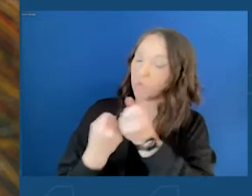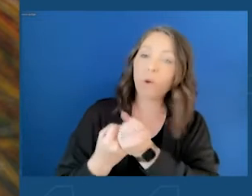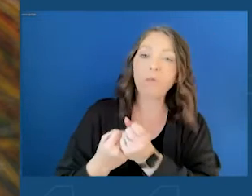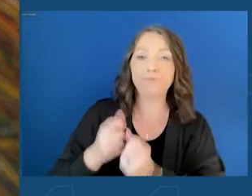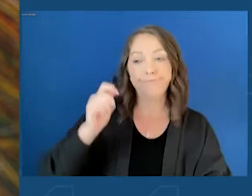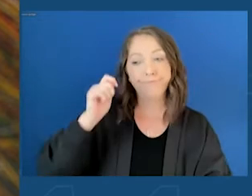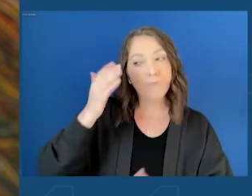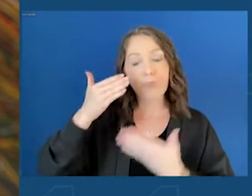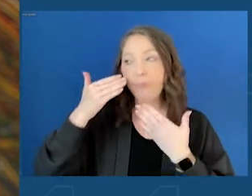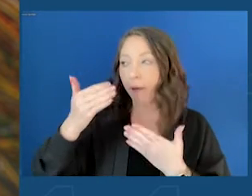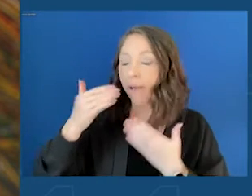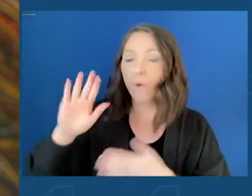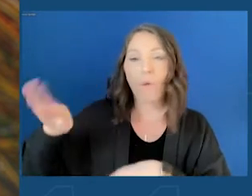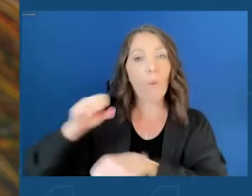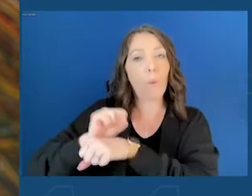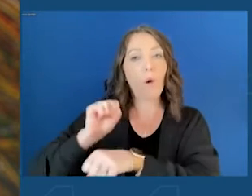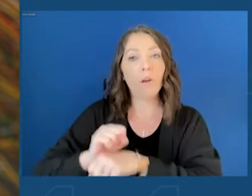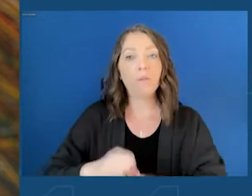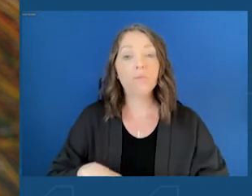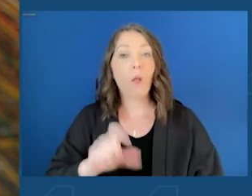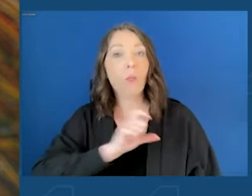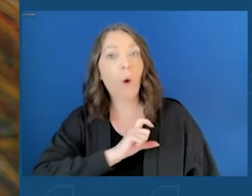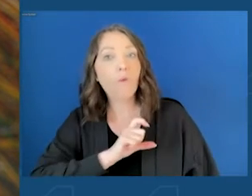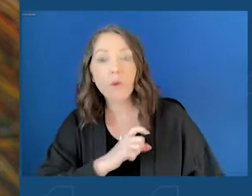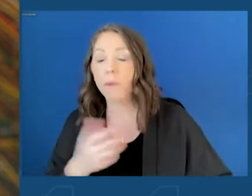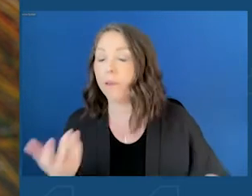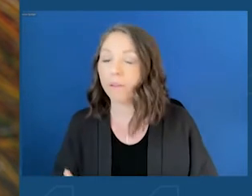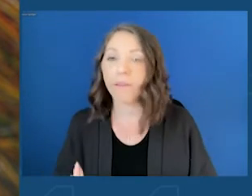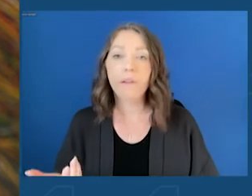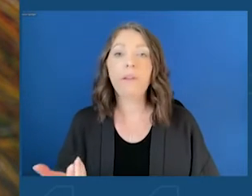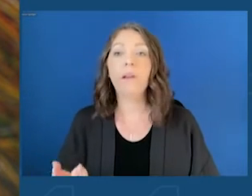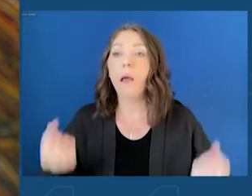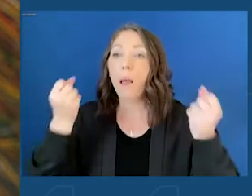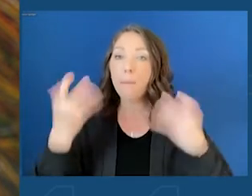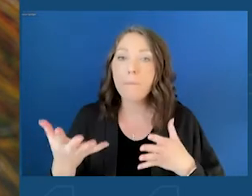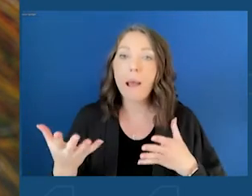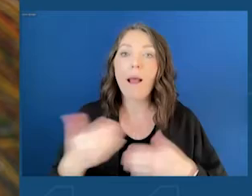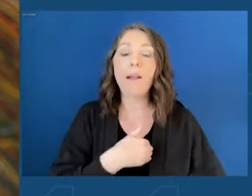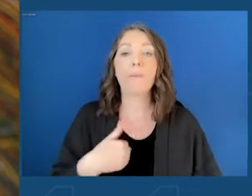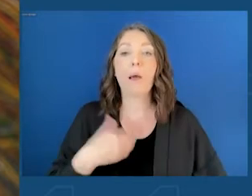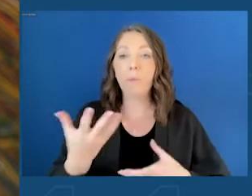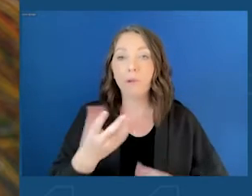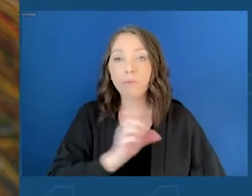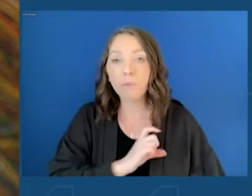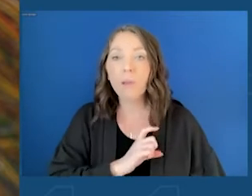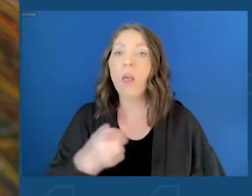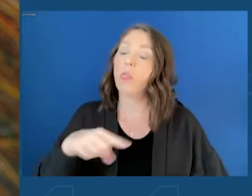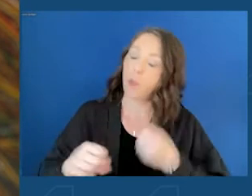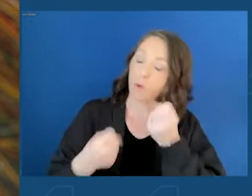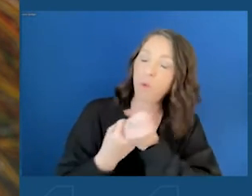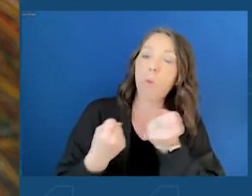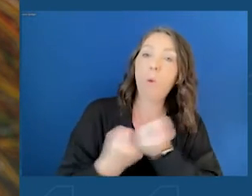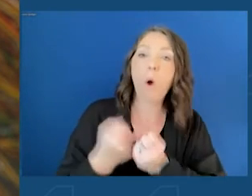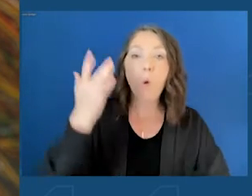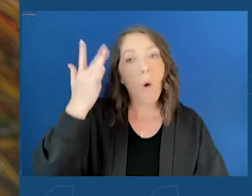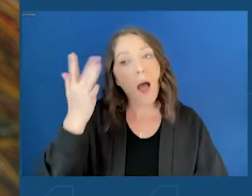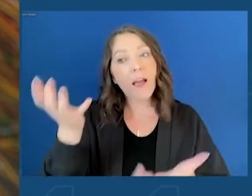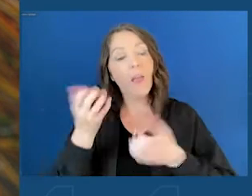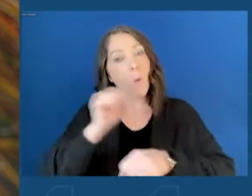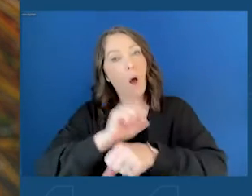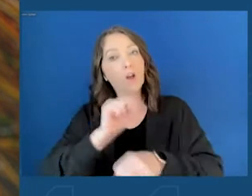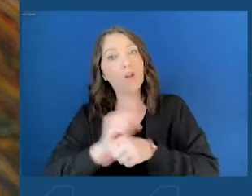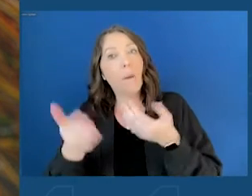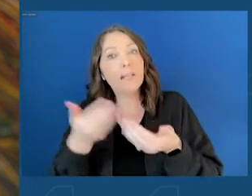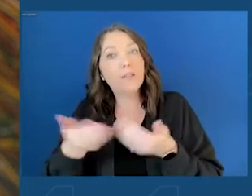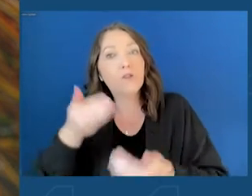what they've done. Law enforcement. Many members of law enforcement have backed this too, because they want to make their jobs easier. They